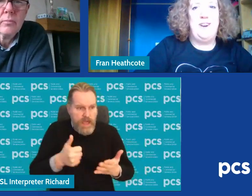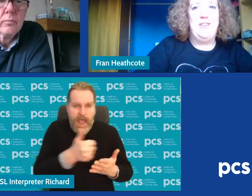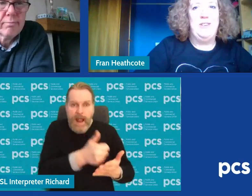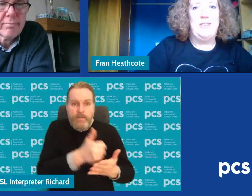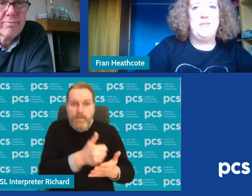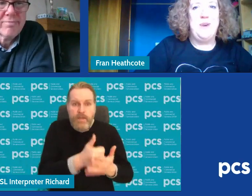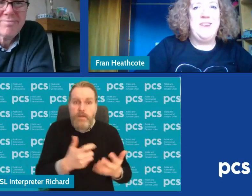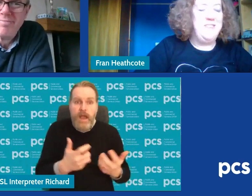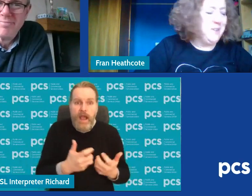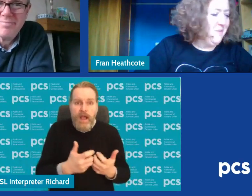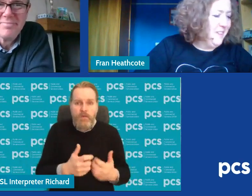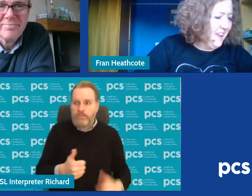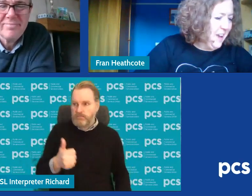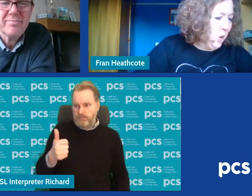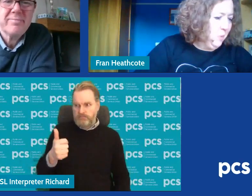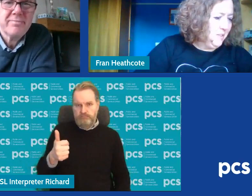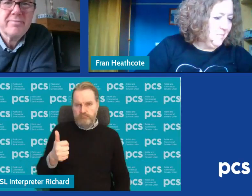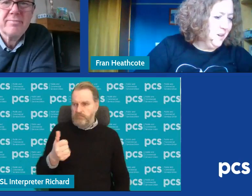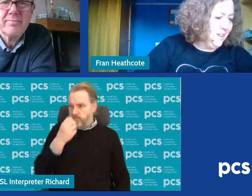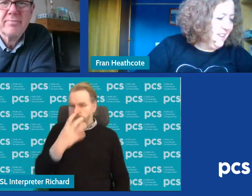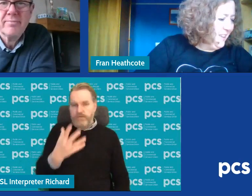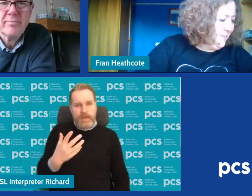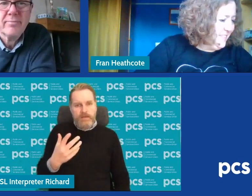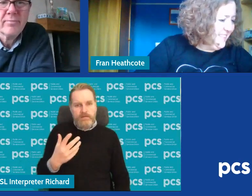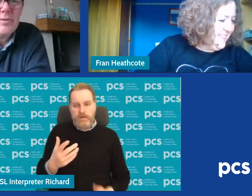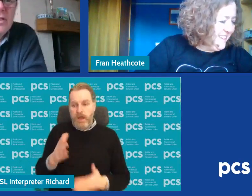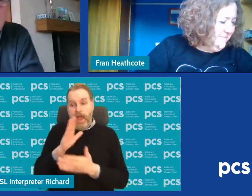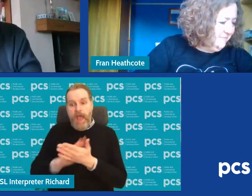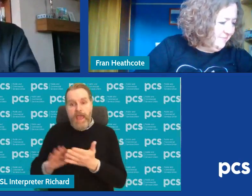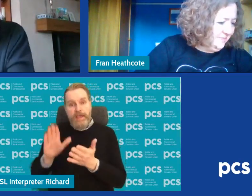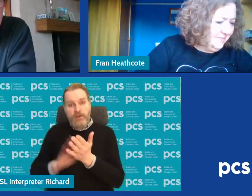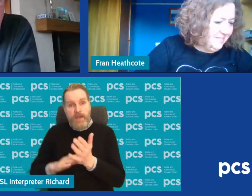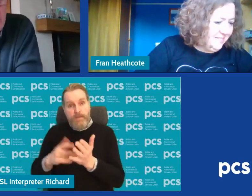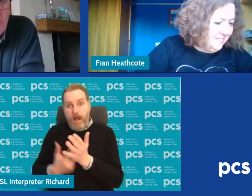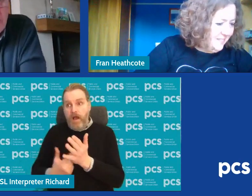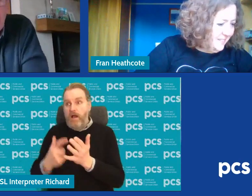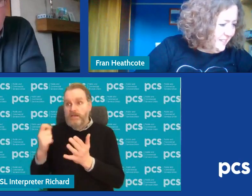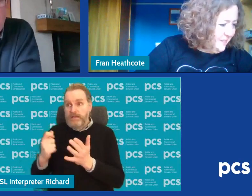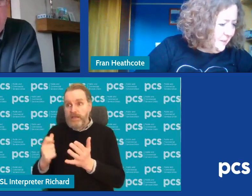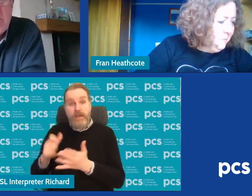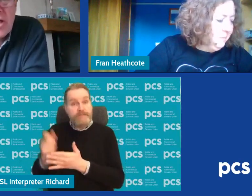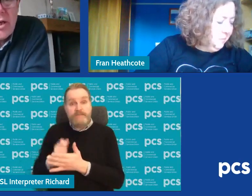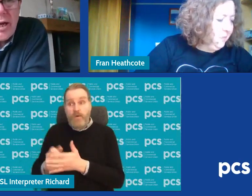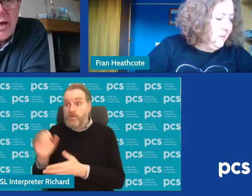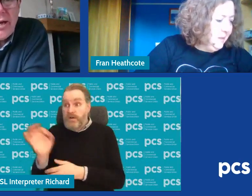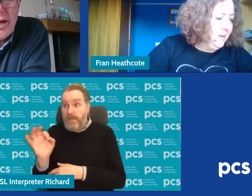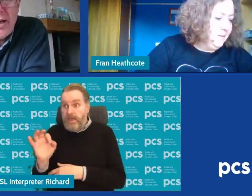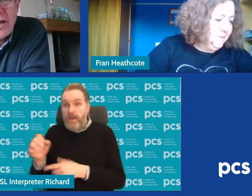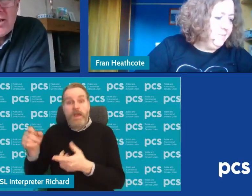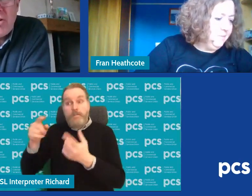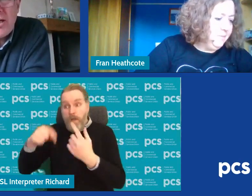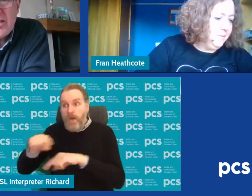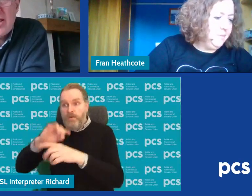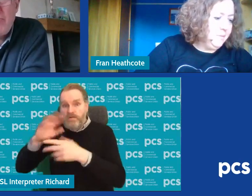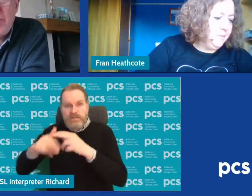can find you lots of ways you can help us. Mark, anything you want to say there? Yeah, no, that's a really great question. And it's great that it's come from